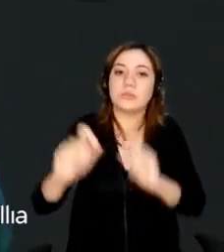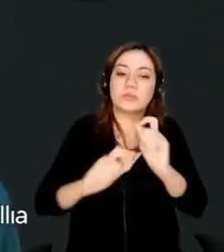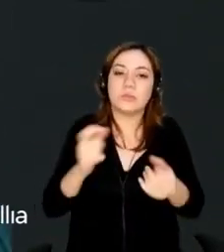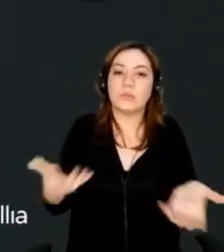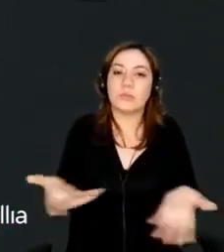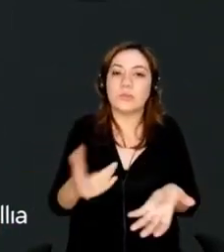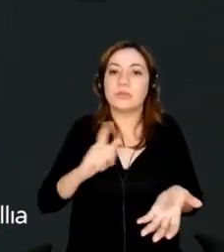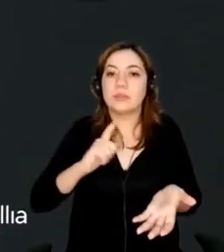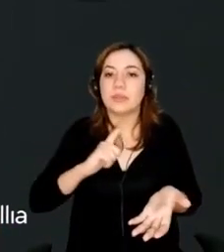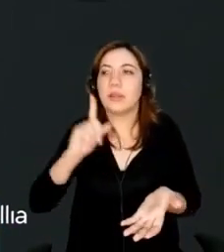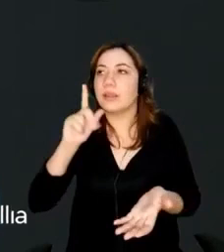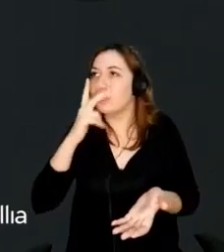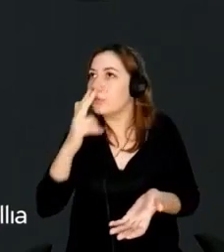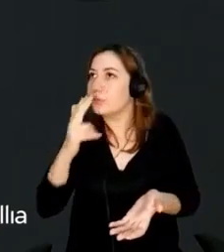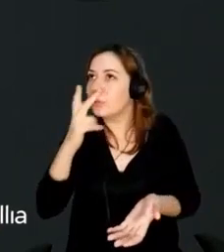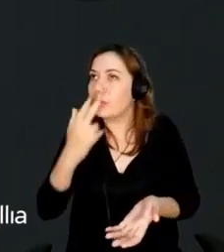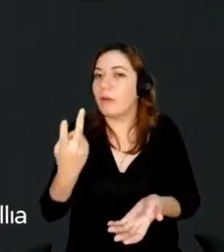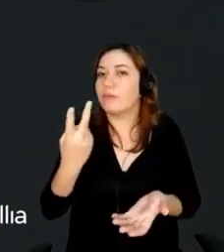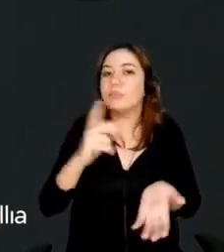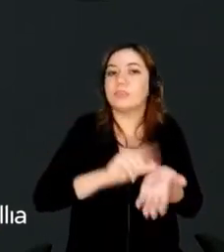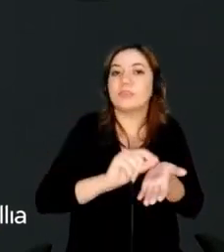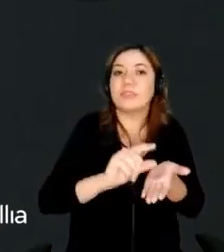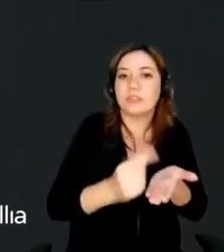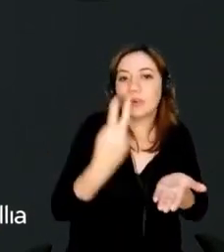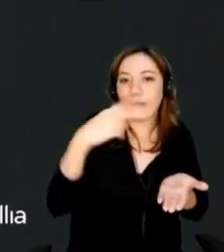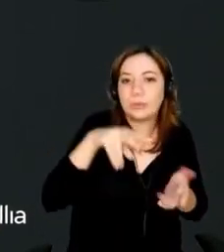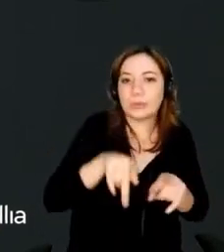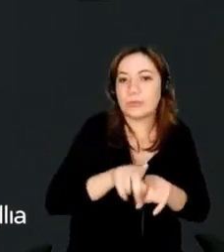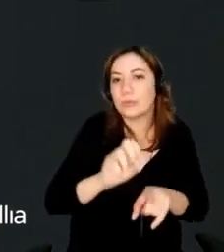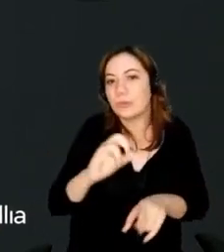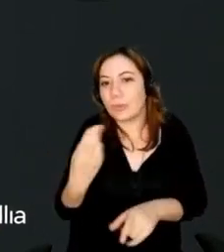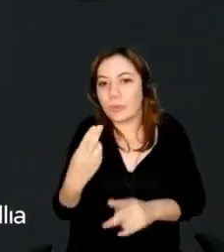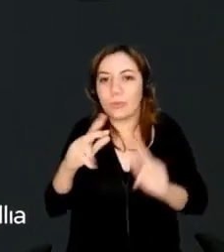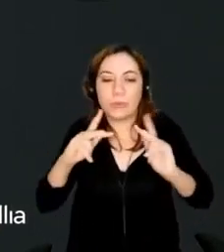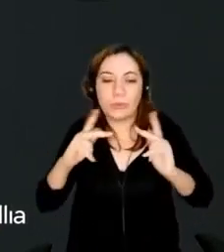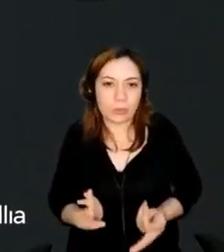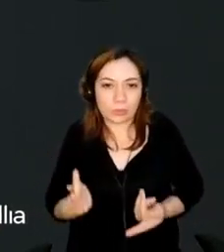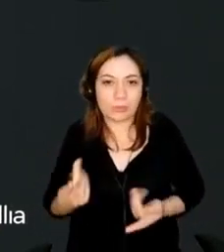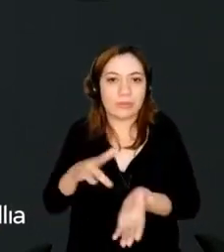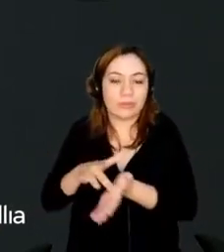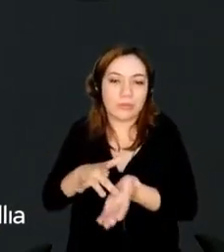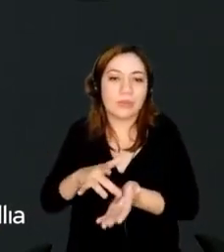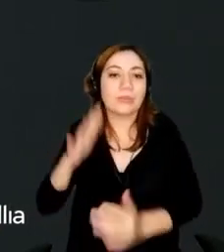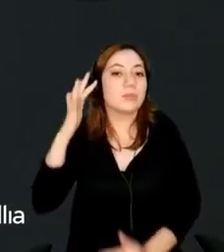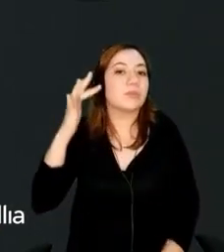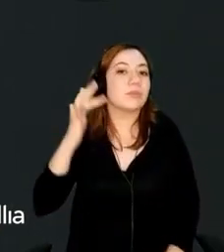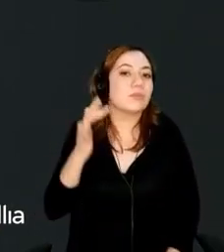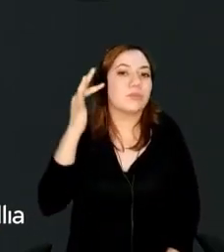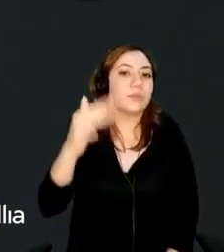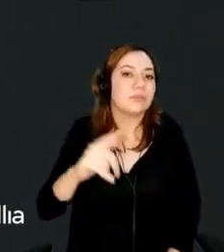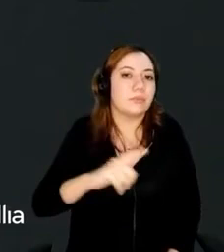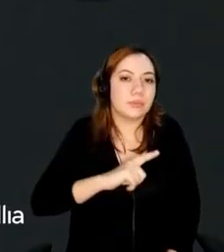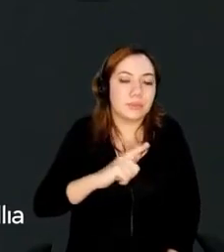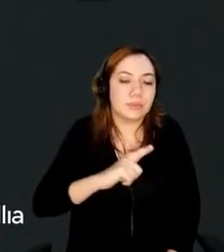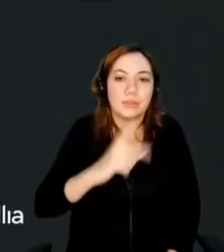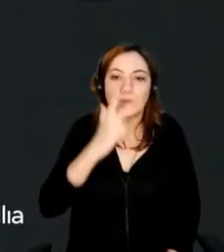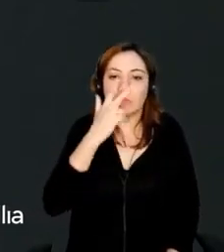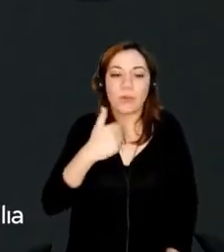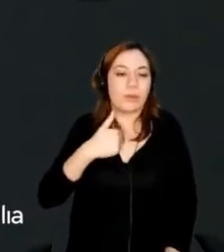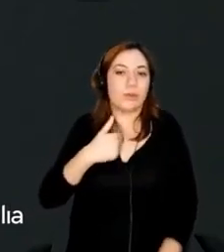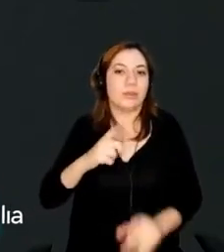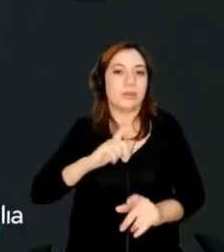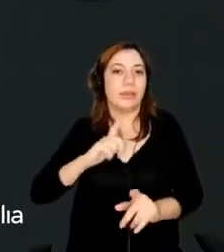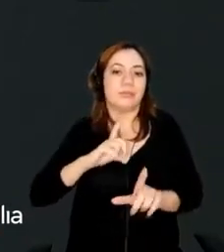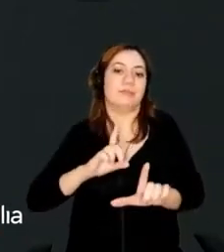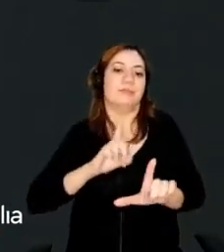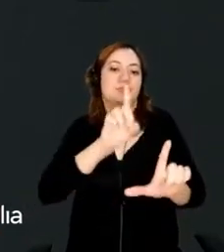of our customers. So imagine, like, in the future, though, what if I begin to have a digital twin of myself or a digital, you